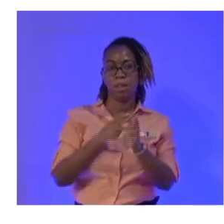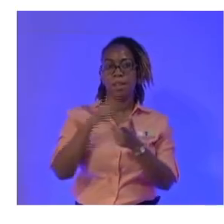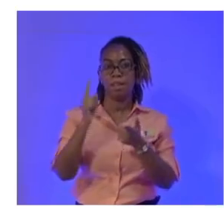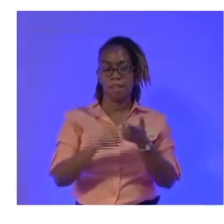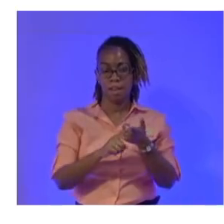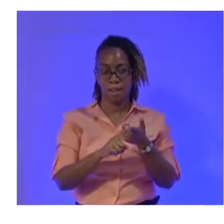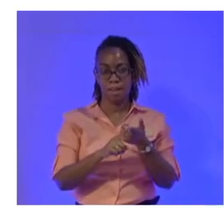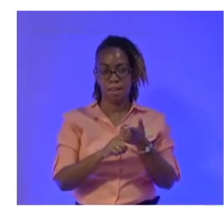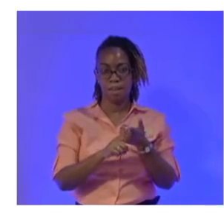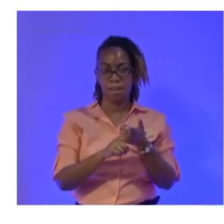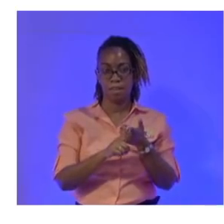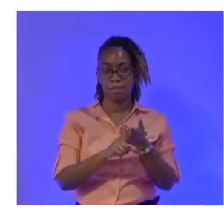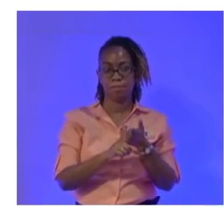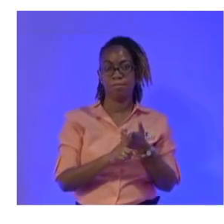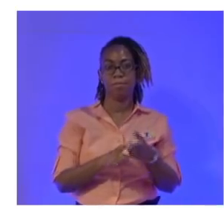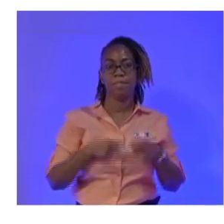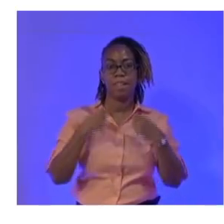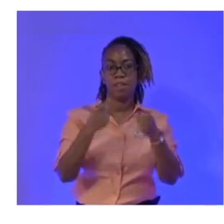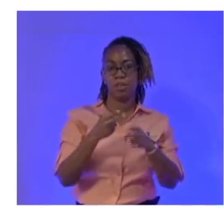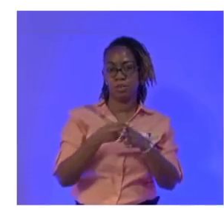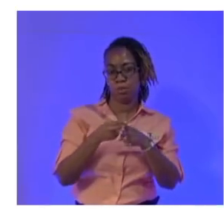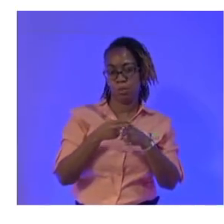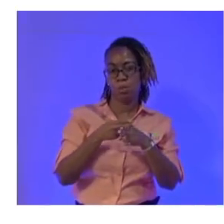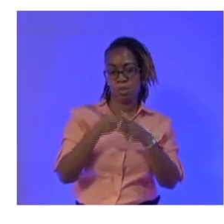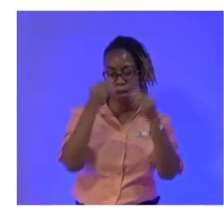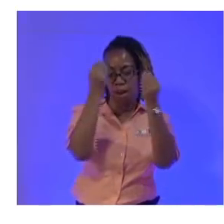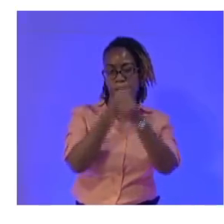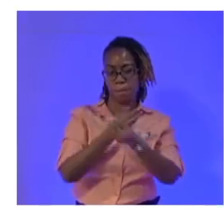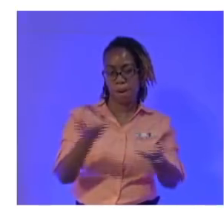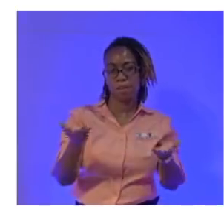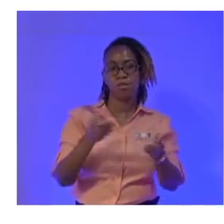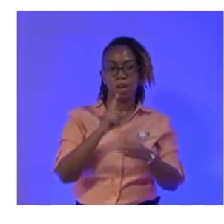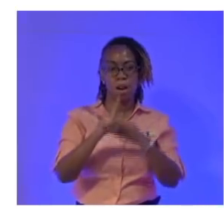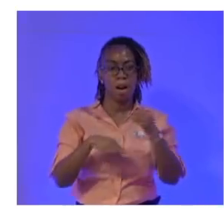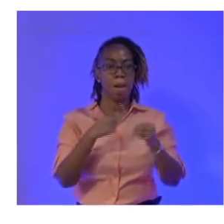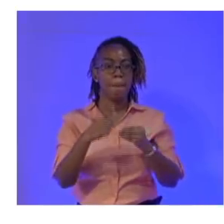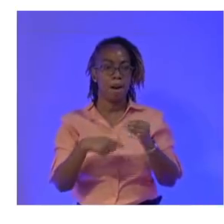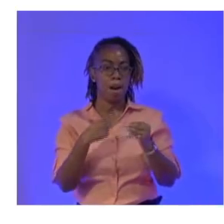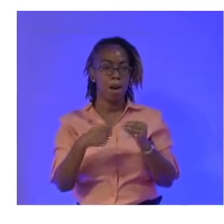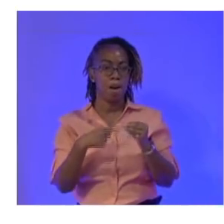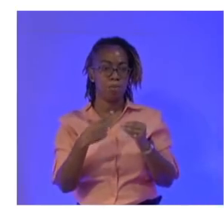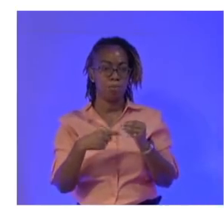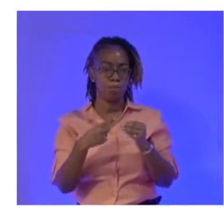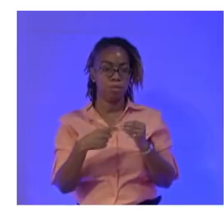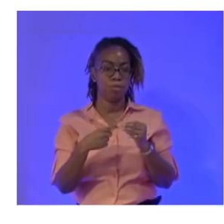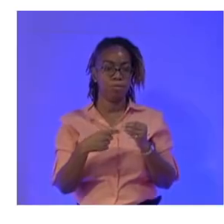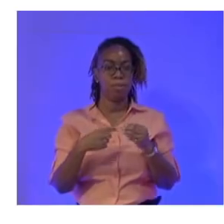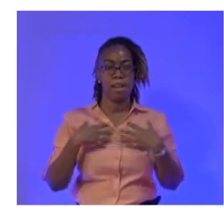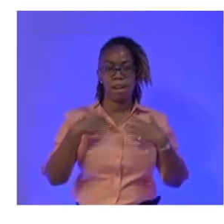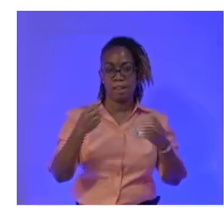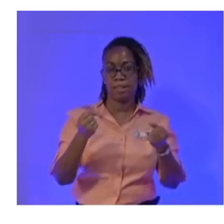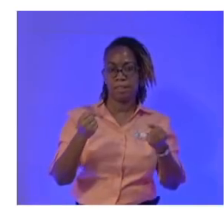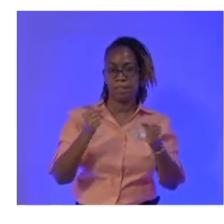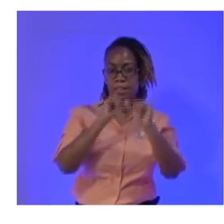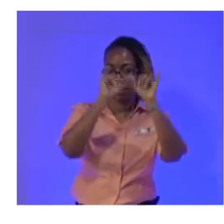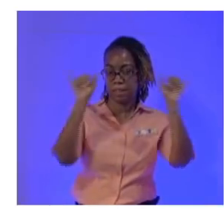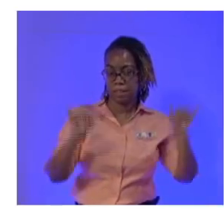provide a brief update on the status of the parallel healthcare system as of 8 a.m. this